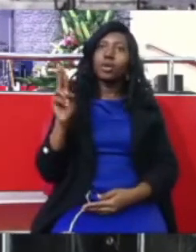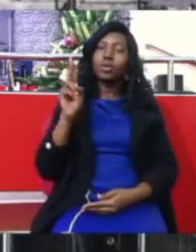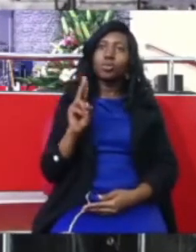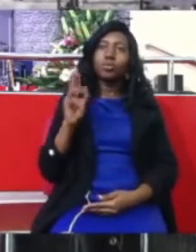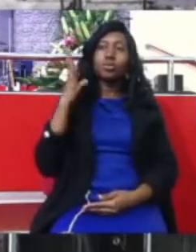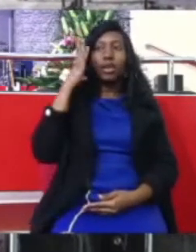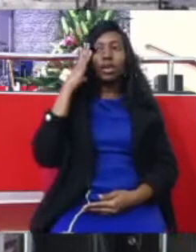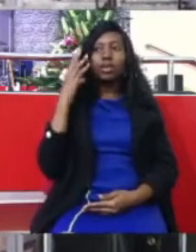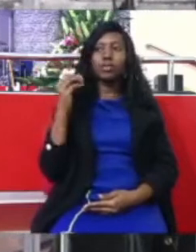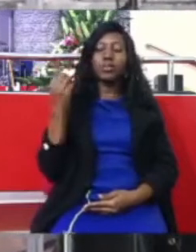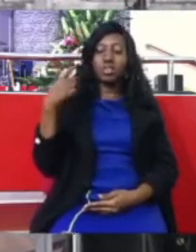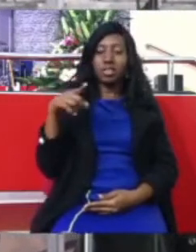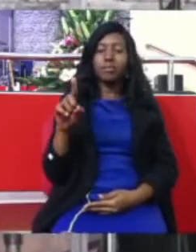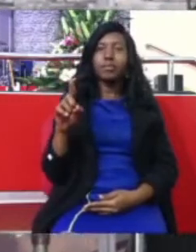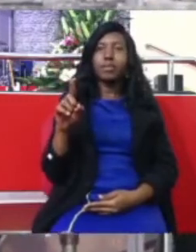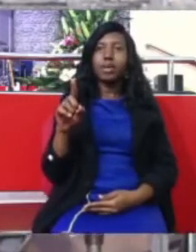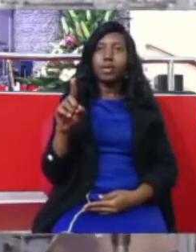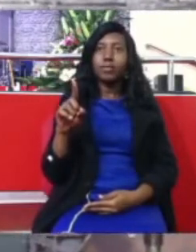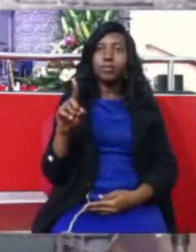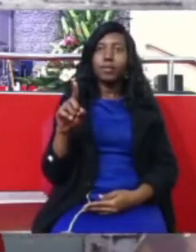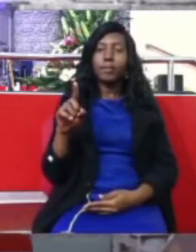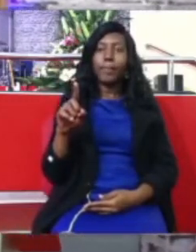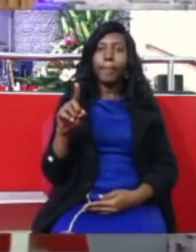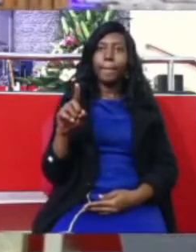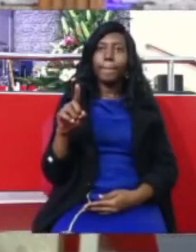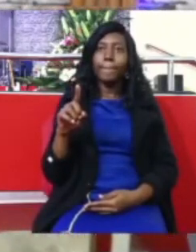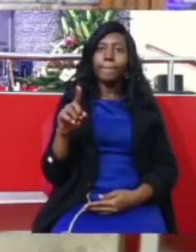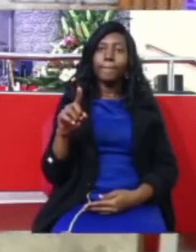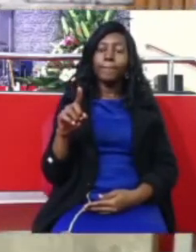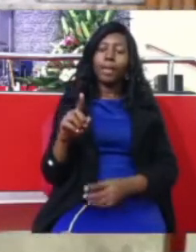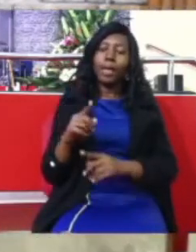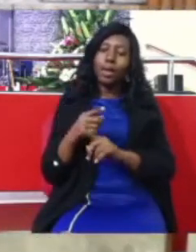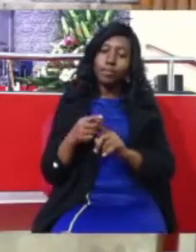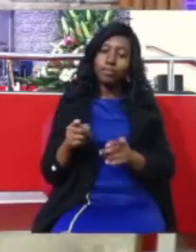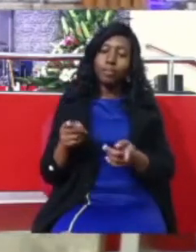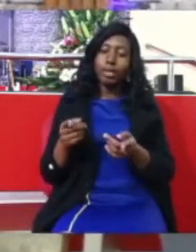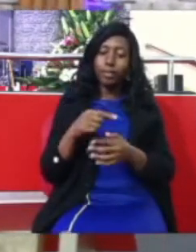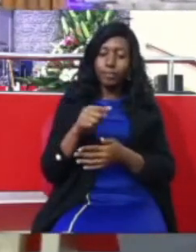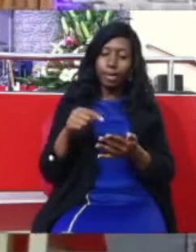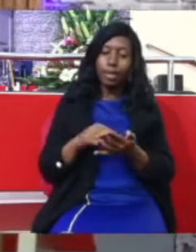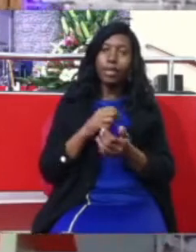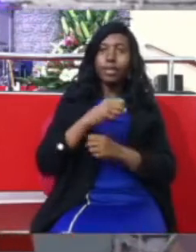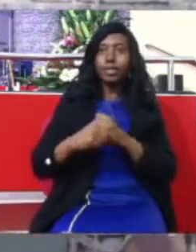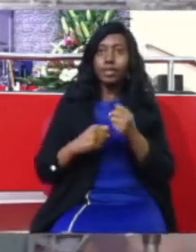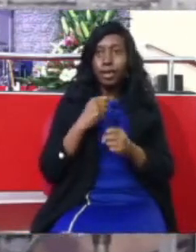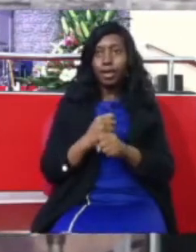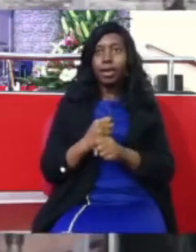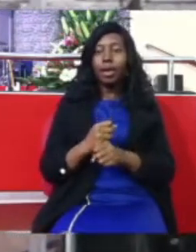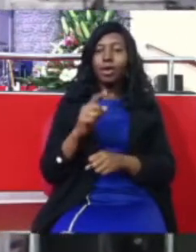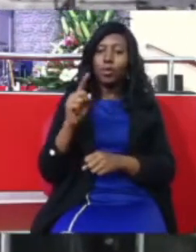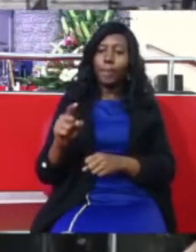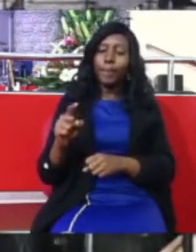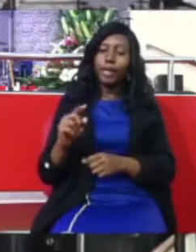had acquired. In this year of the great catch, we will need to put most of our